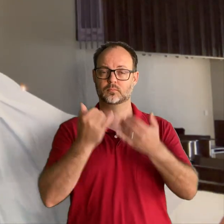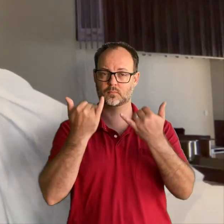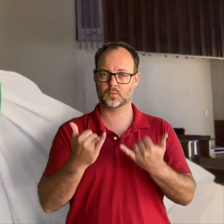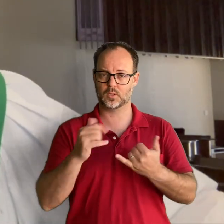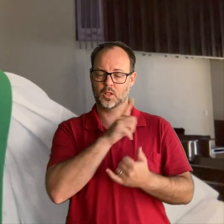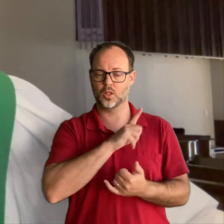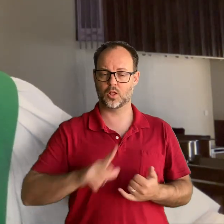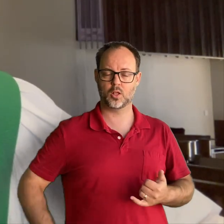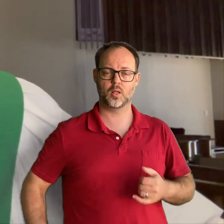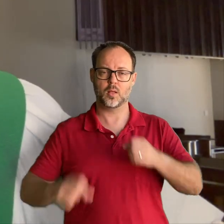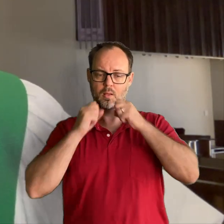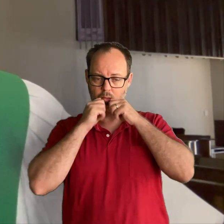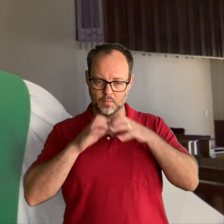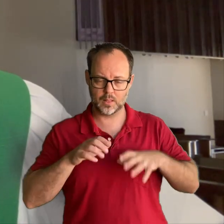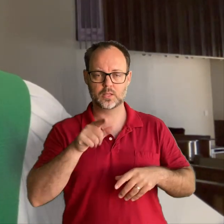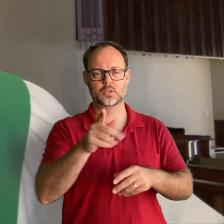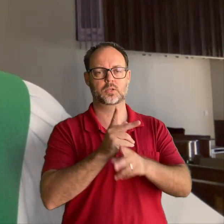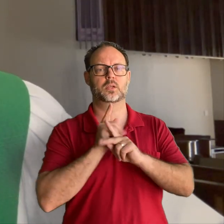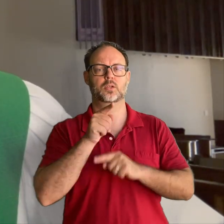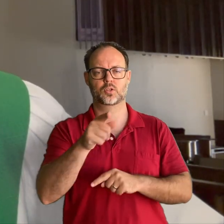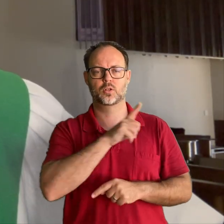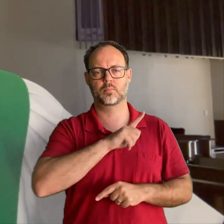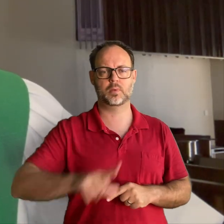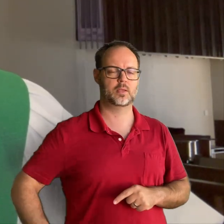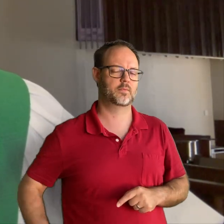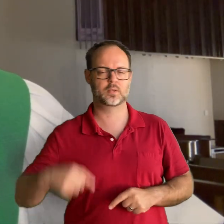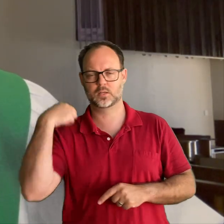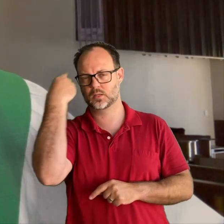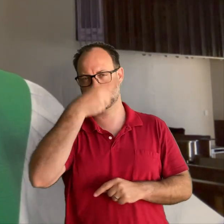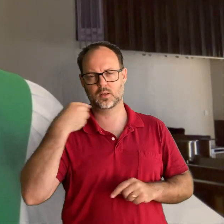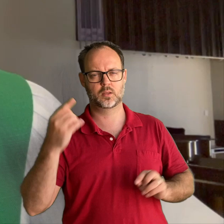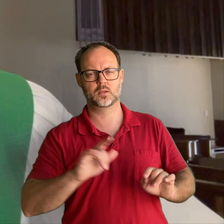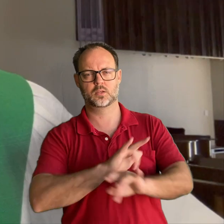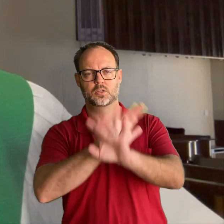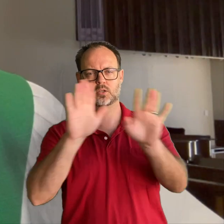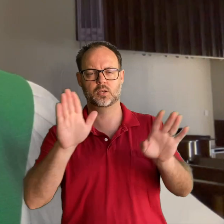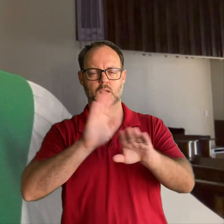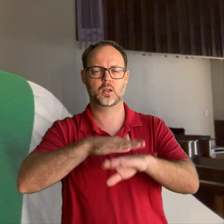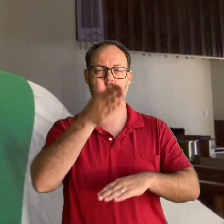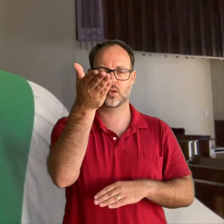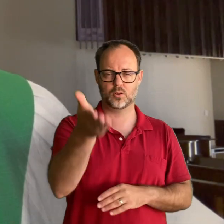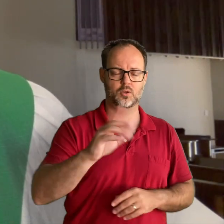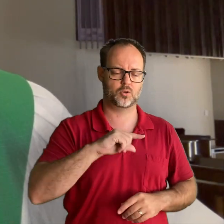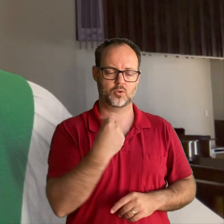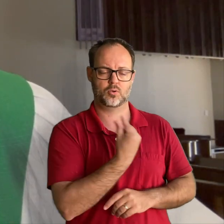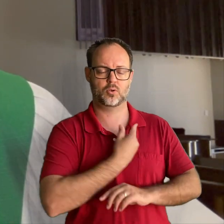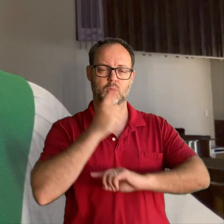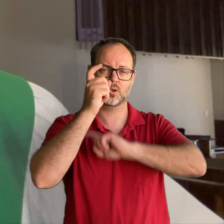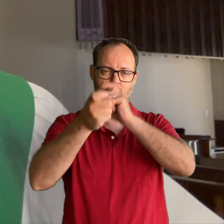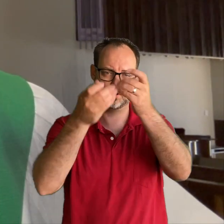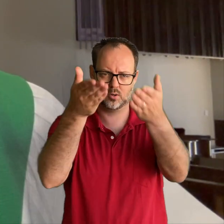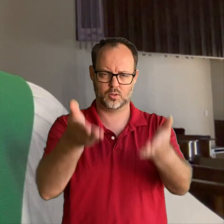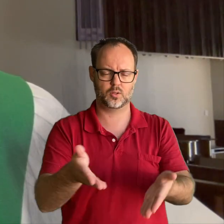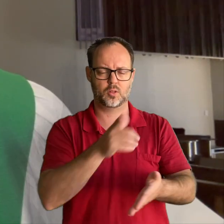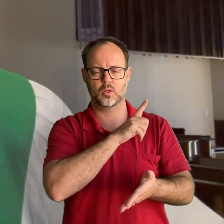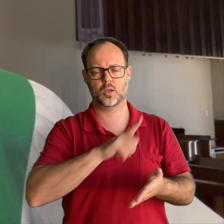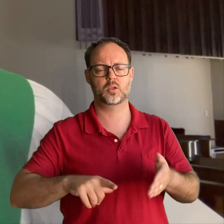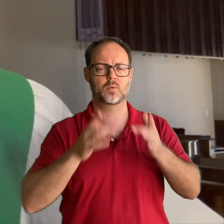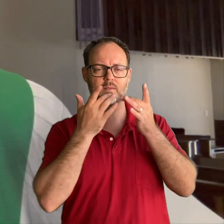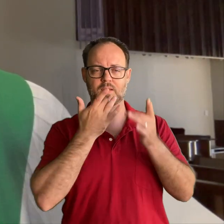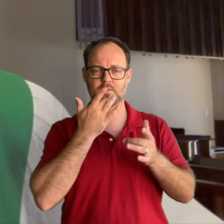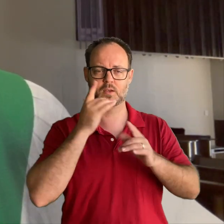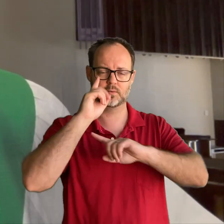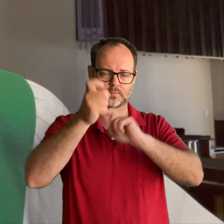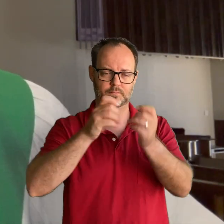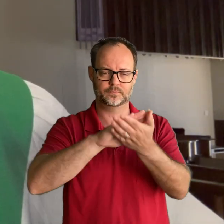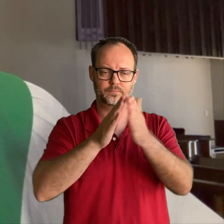And now may the Lord bless you and keep you. May the Lord make his face to shine upon you and be gracious unto you. May the Lord look